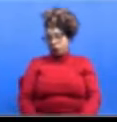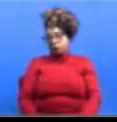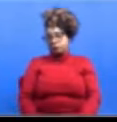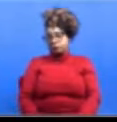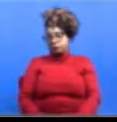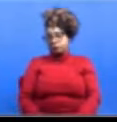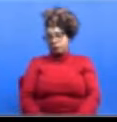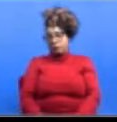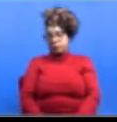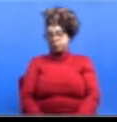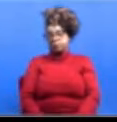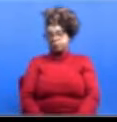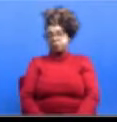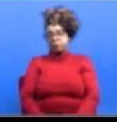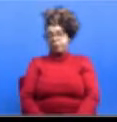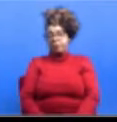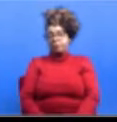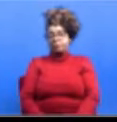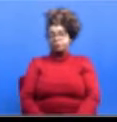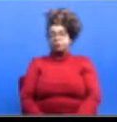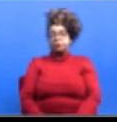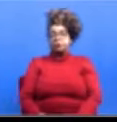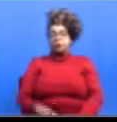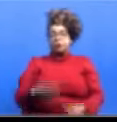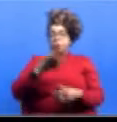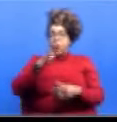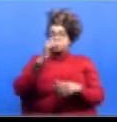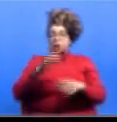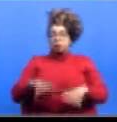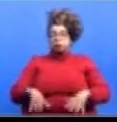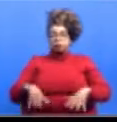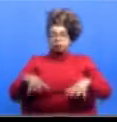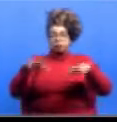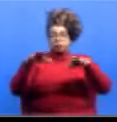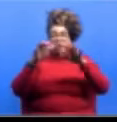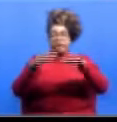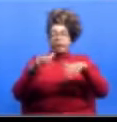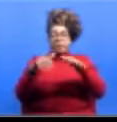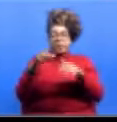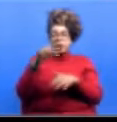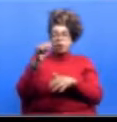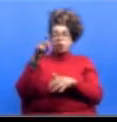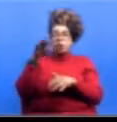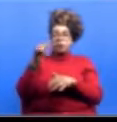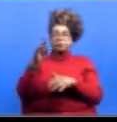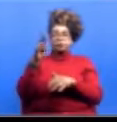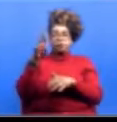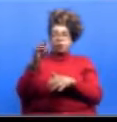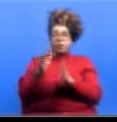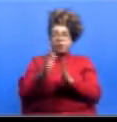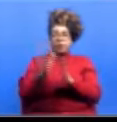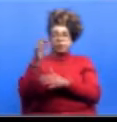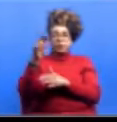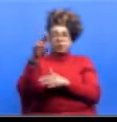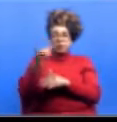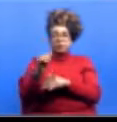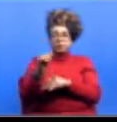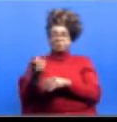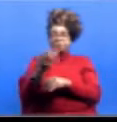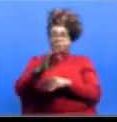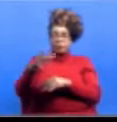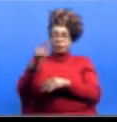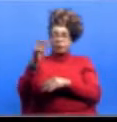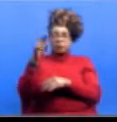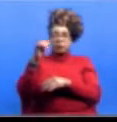They were hard hit by flooding, and now farmers in Galole, Bura and Tana Delta in the county of Tana River are